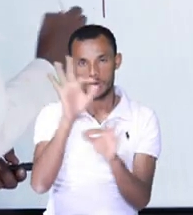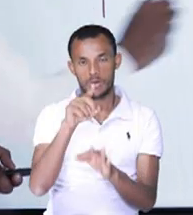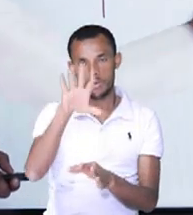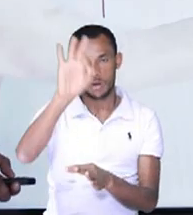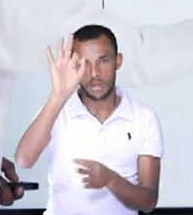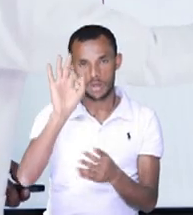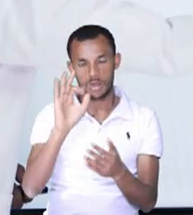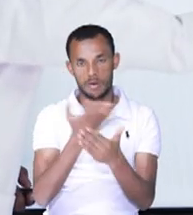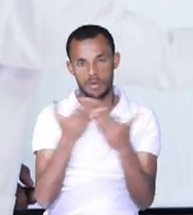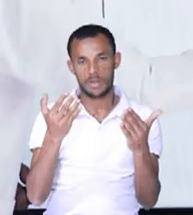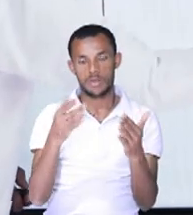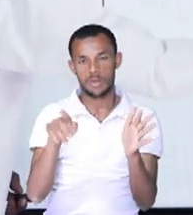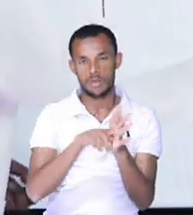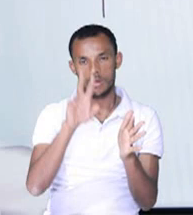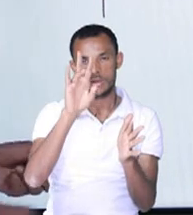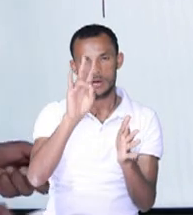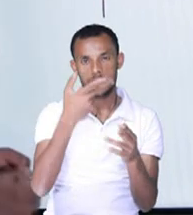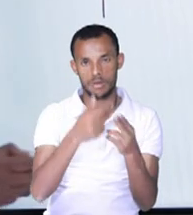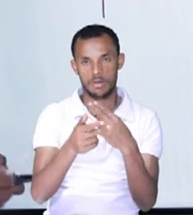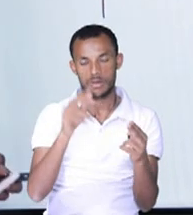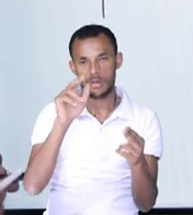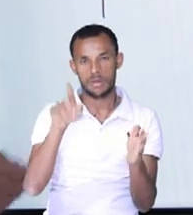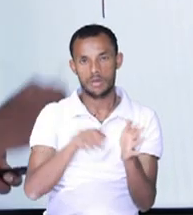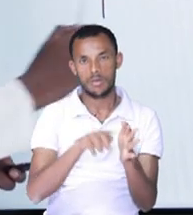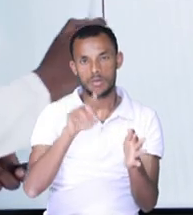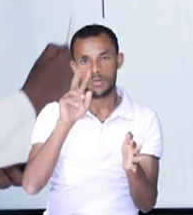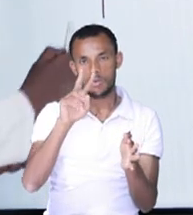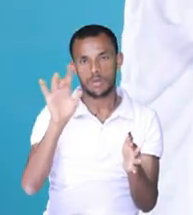the remaining elements, negative 7, 5, negative 2, 8.